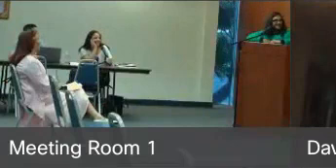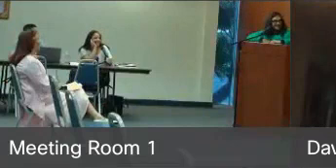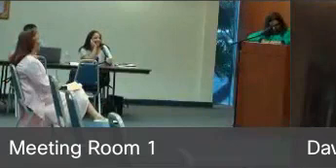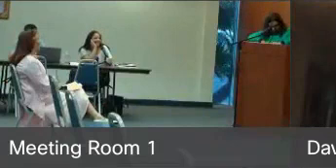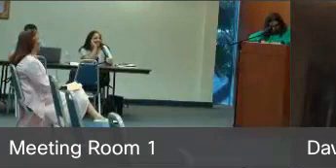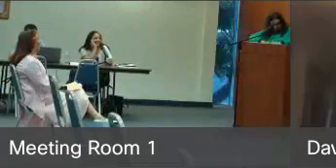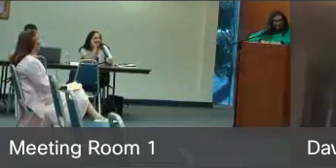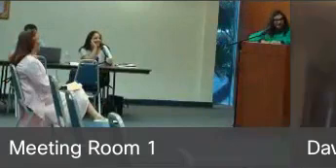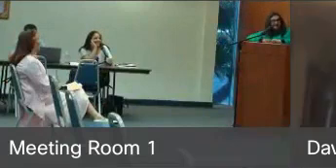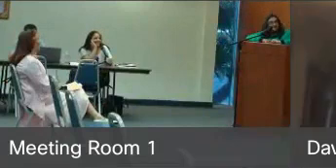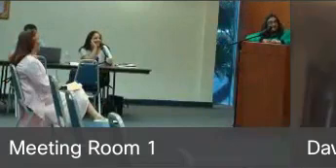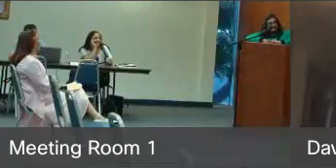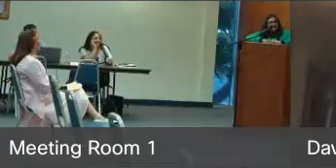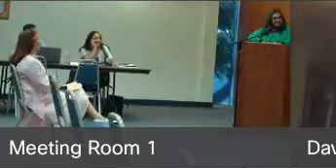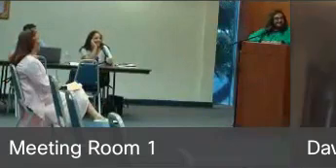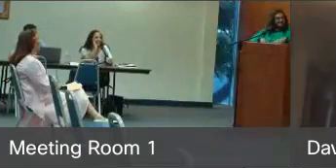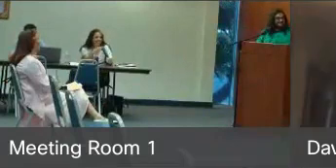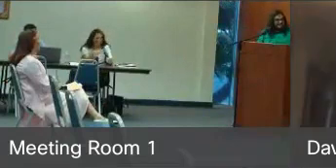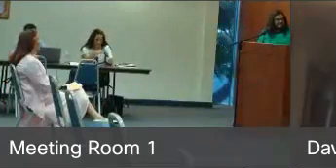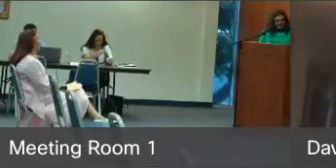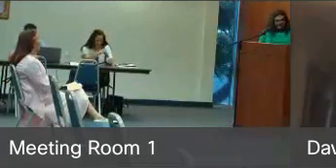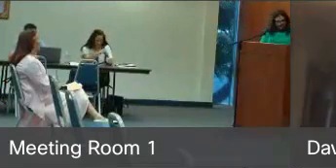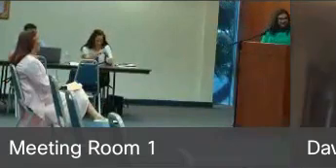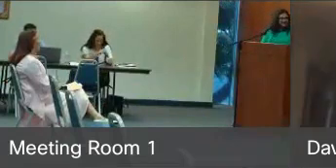That's all I have to say. And thank you so much.